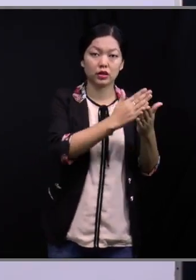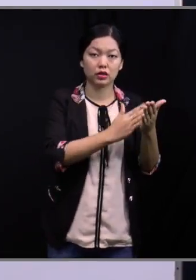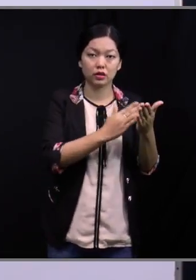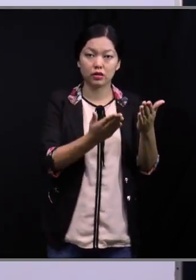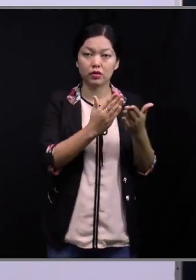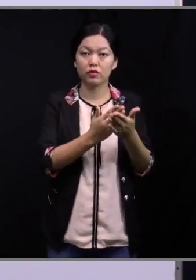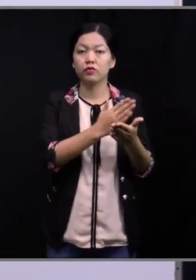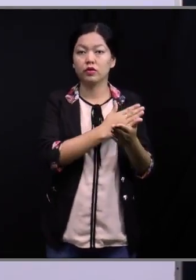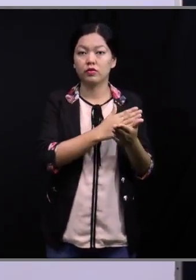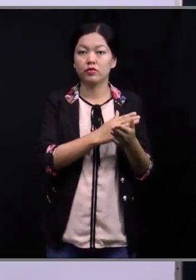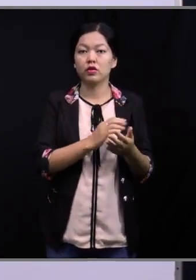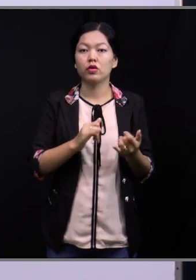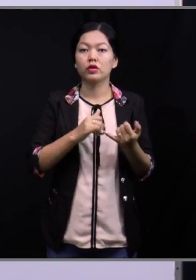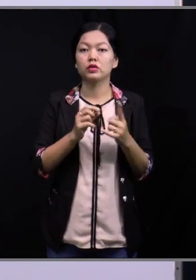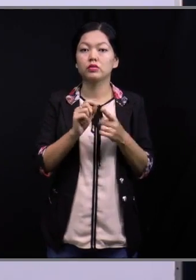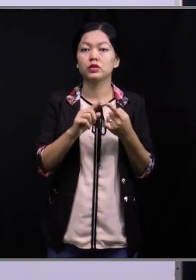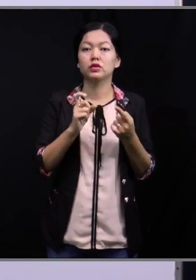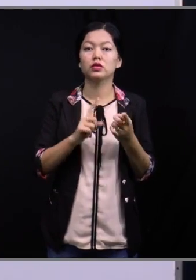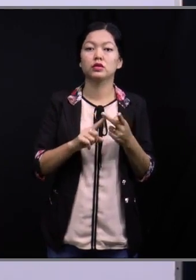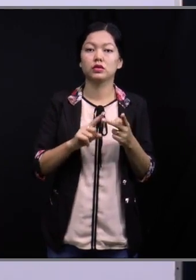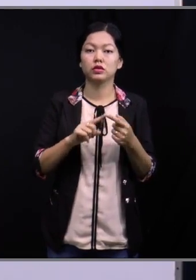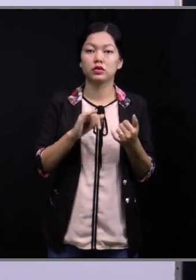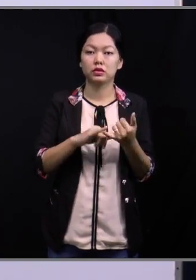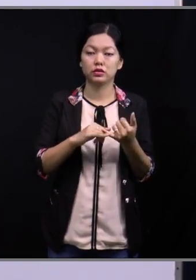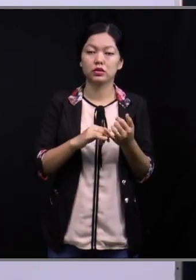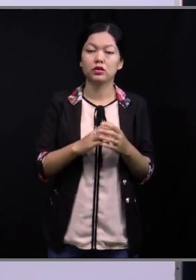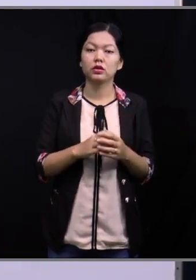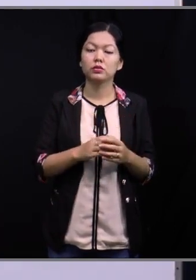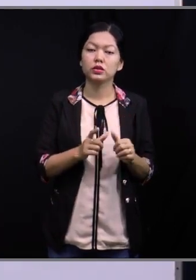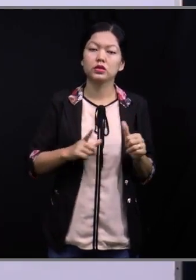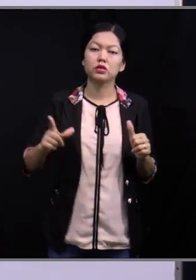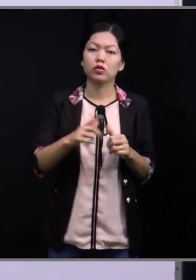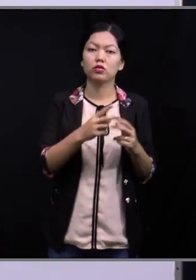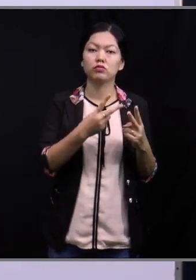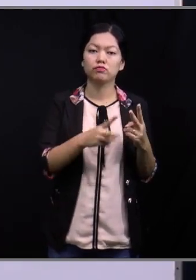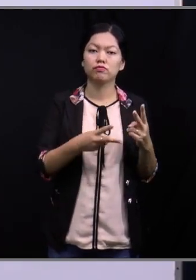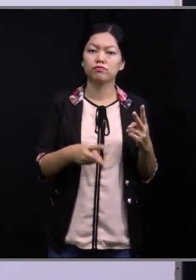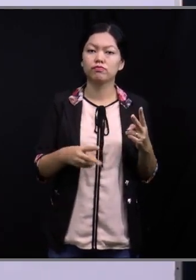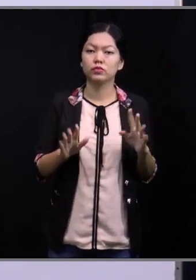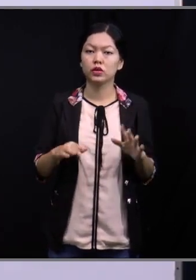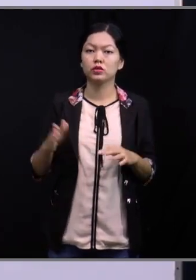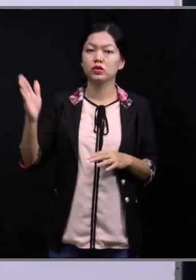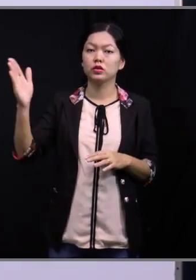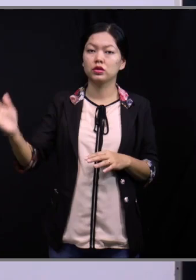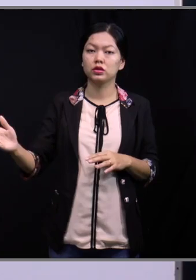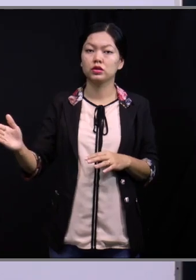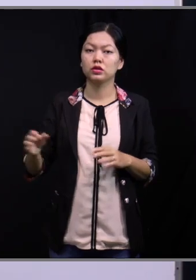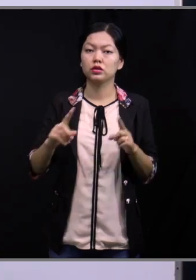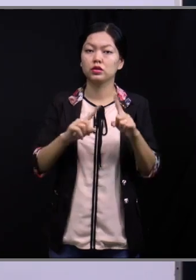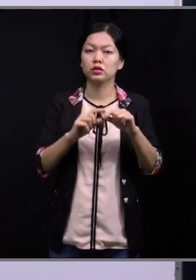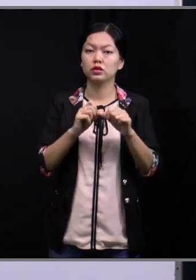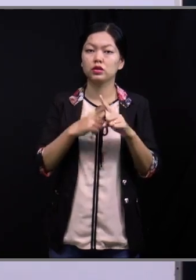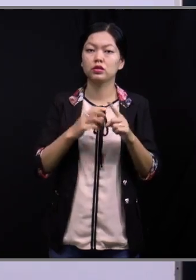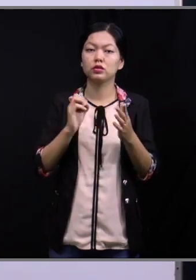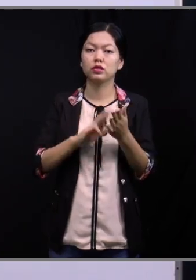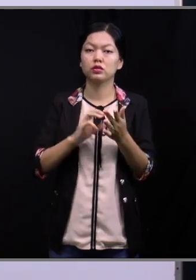species, maybe even some varieties like that. But these are the seven obligate important taxonomic categories, and the putting up of these